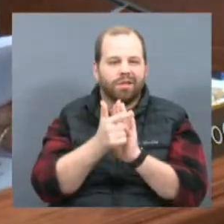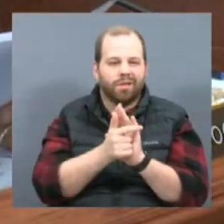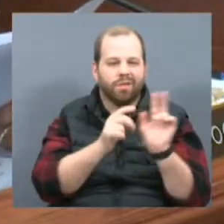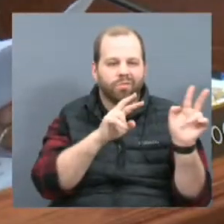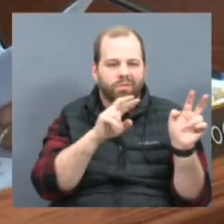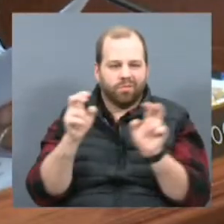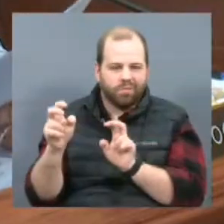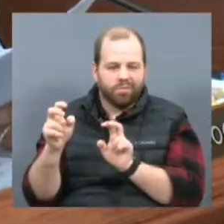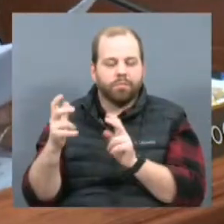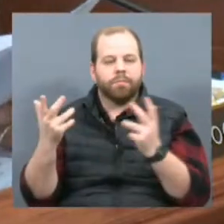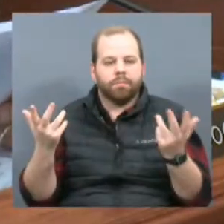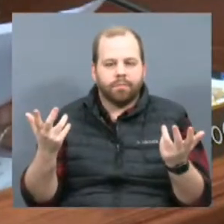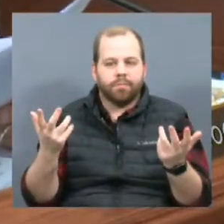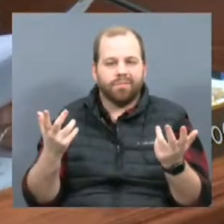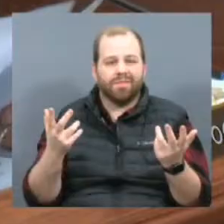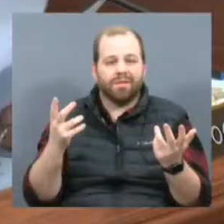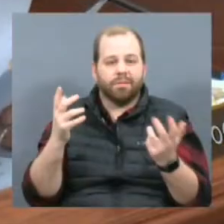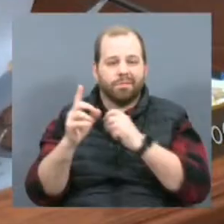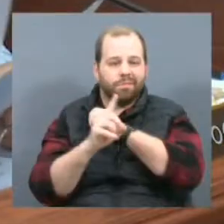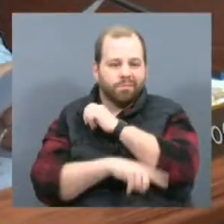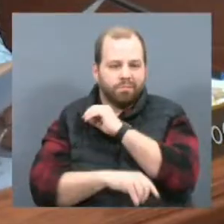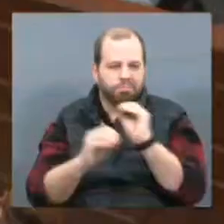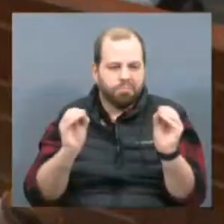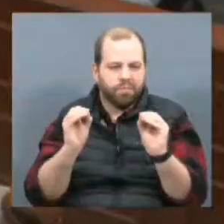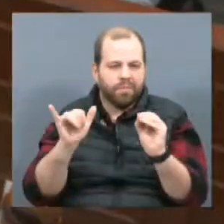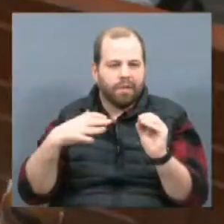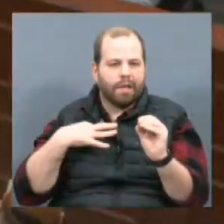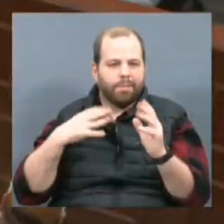issues. The deferral will not be charged to the applicant.